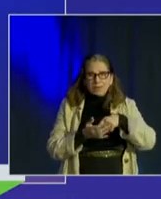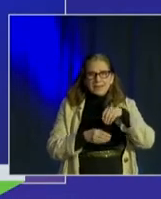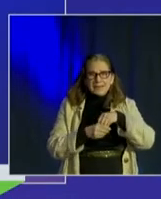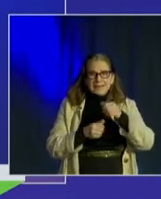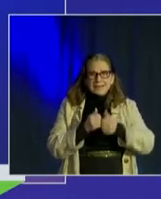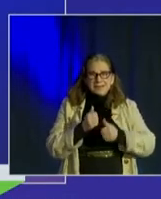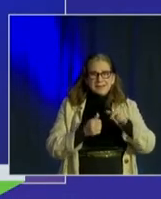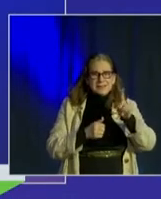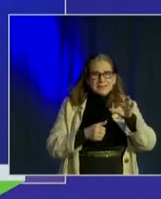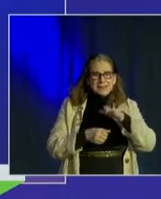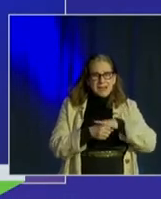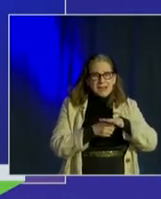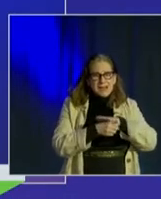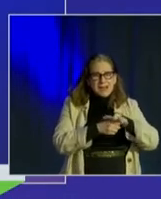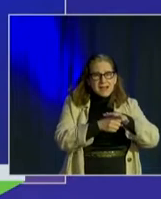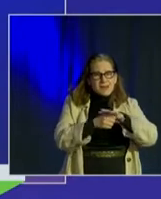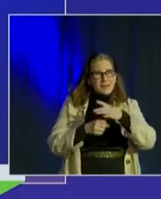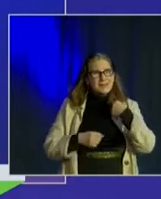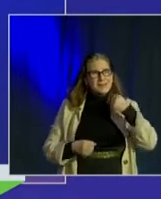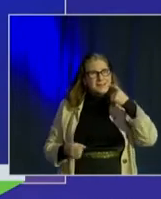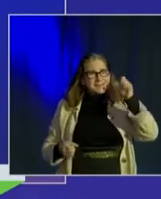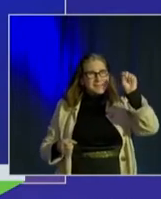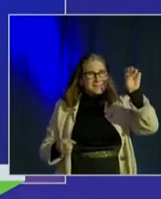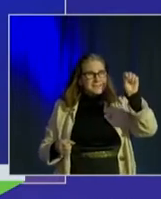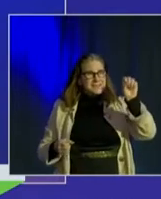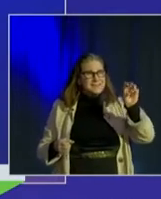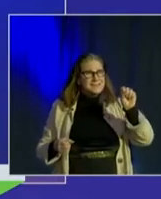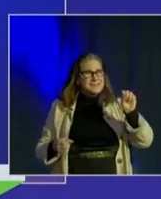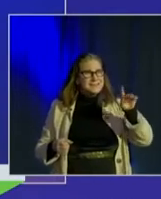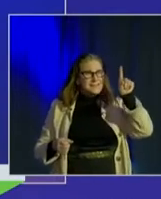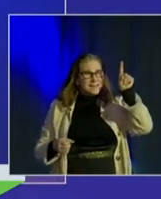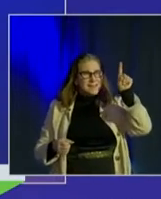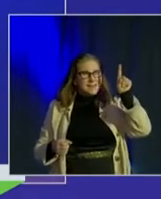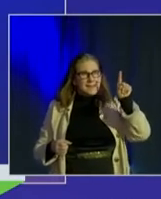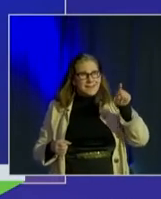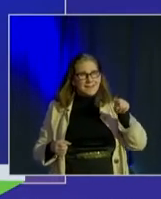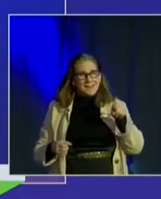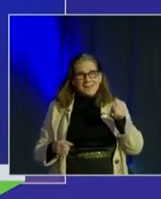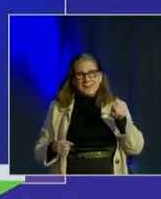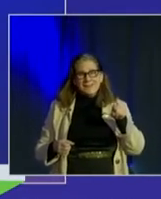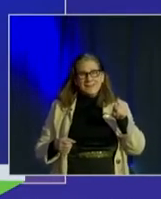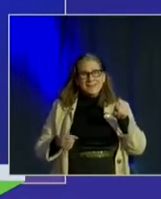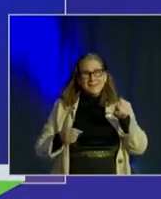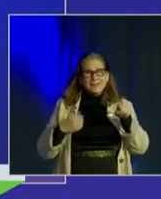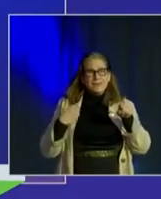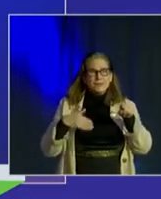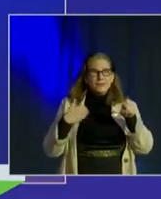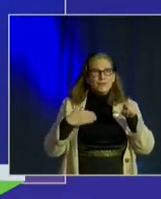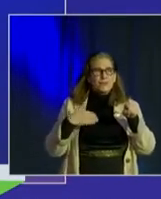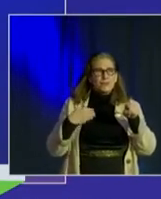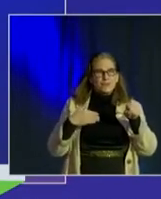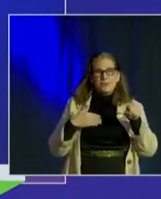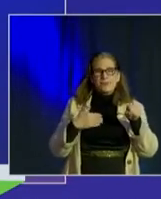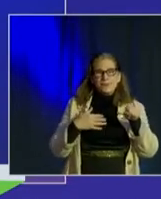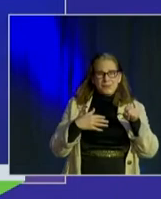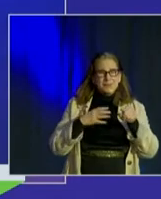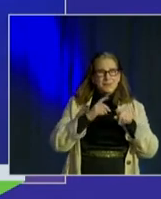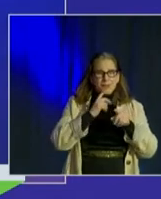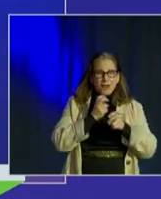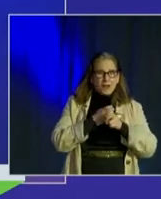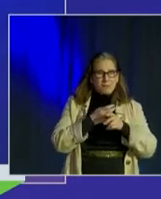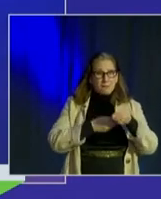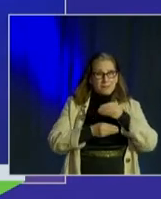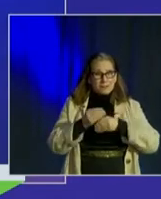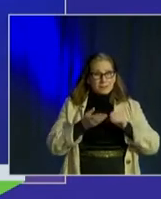just described. And that's why it's so hard to build these budgets, because ultimately that's